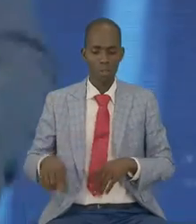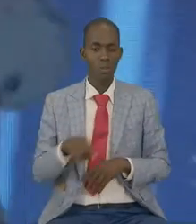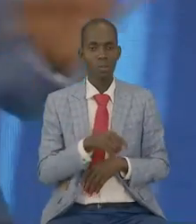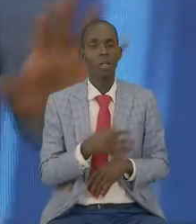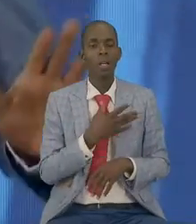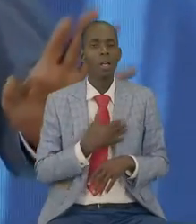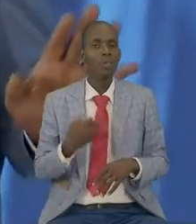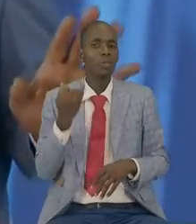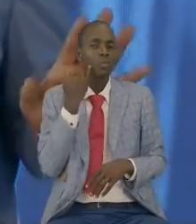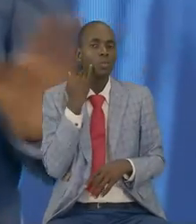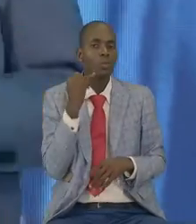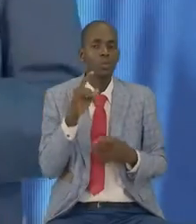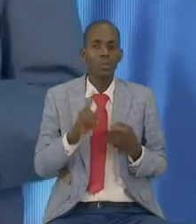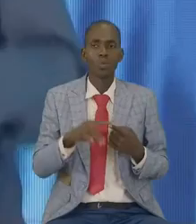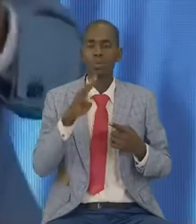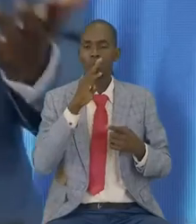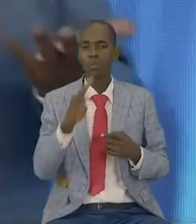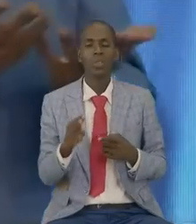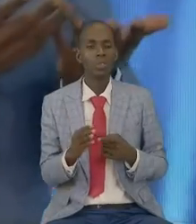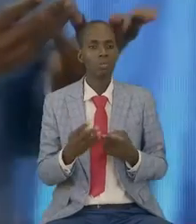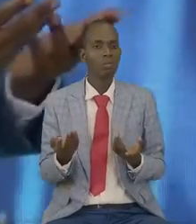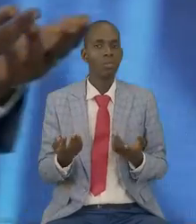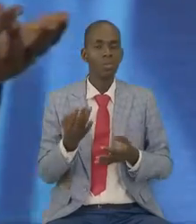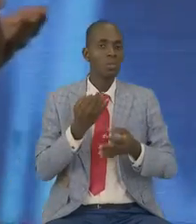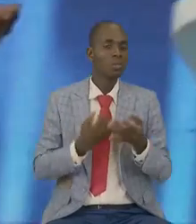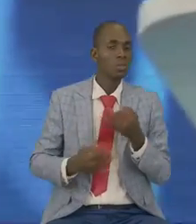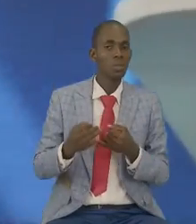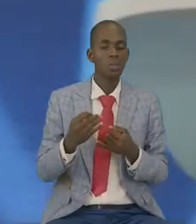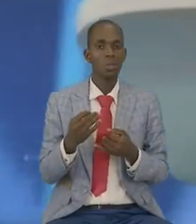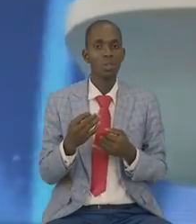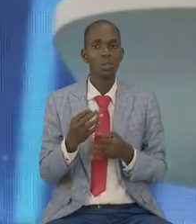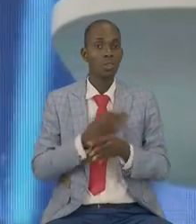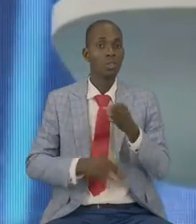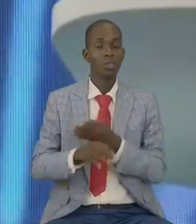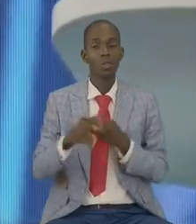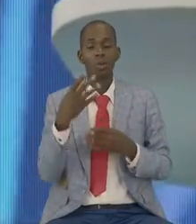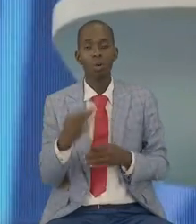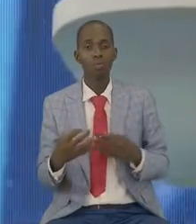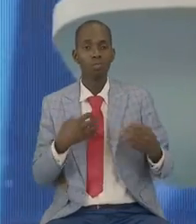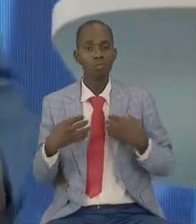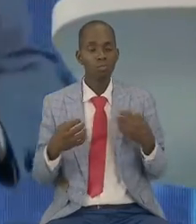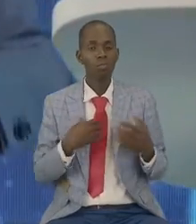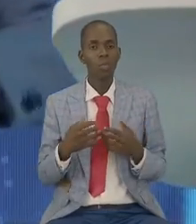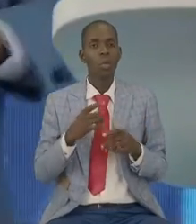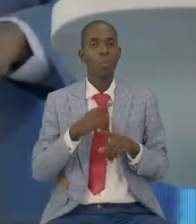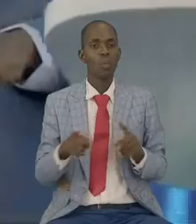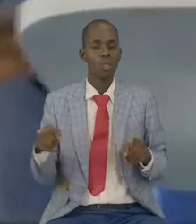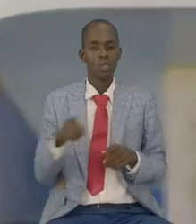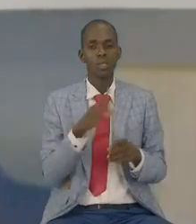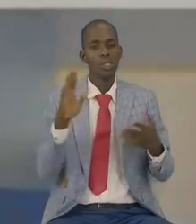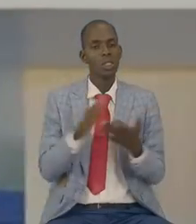of grumbling, instead of complaining, it says they sang praises unto God, and